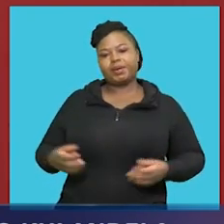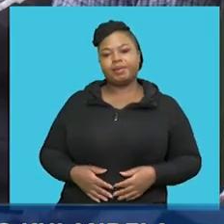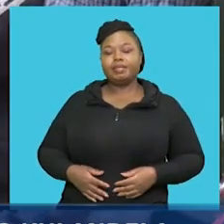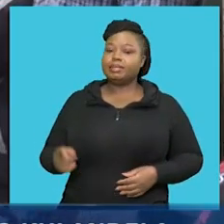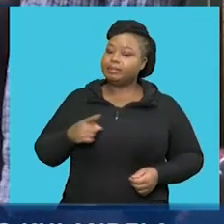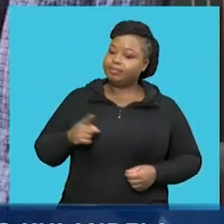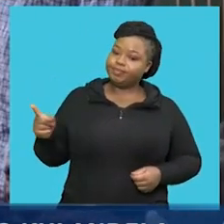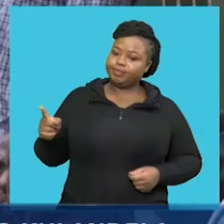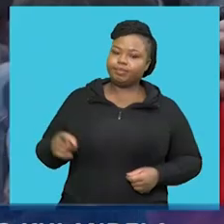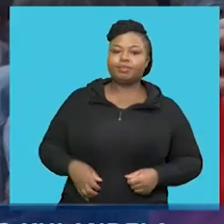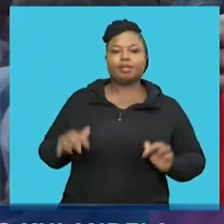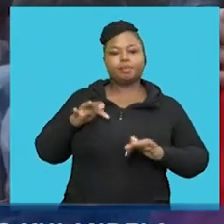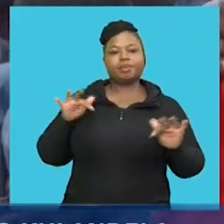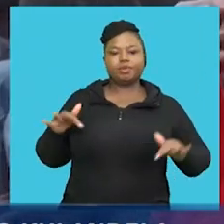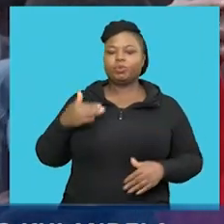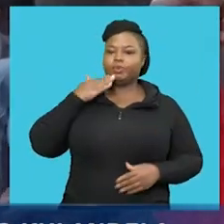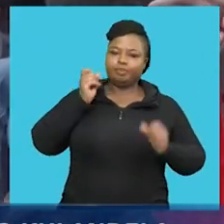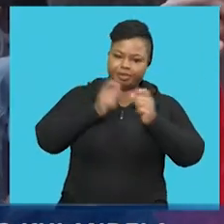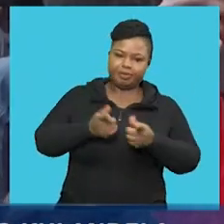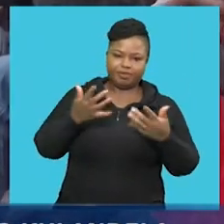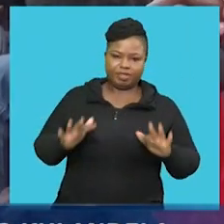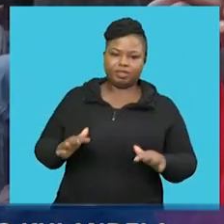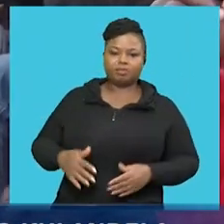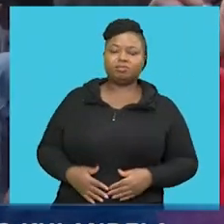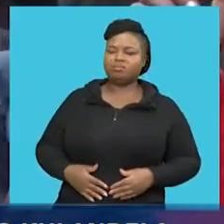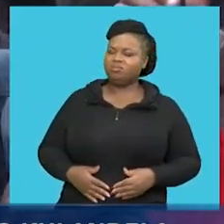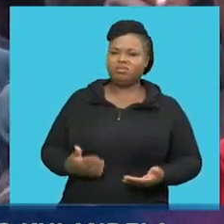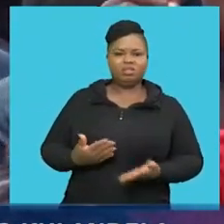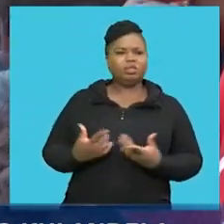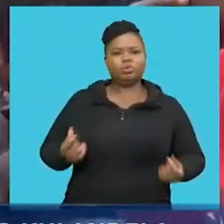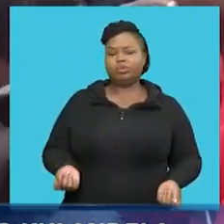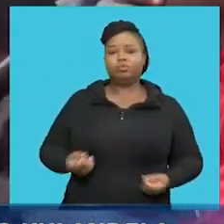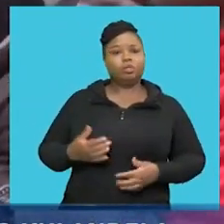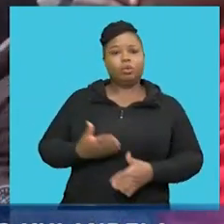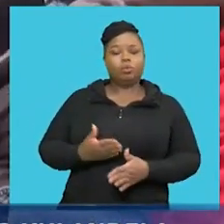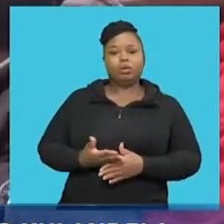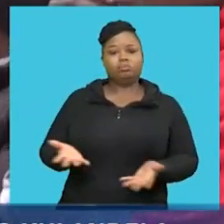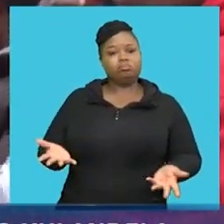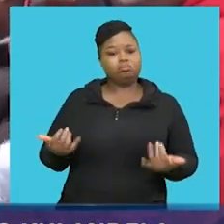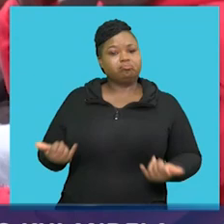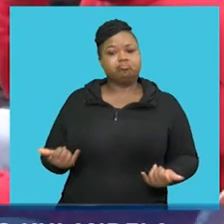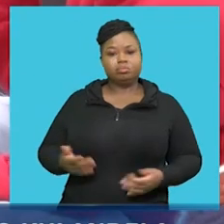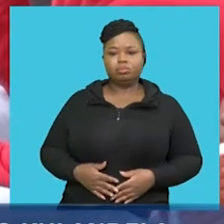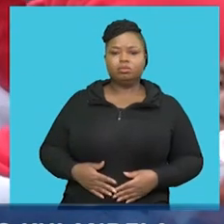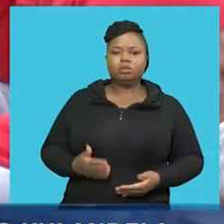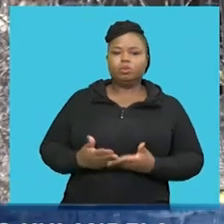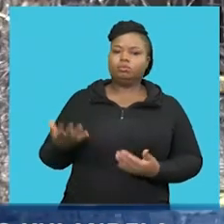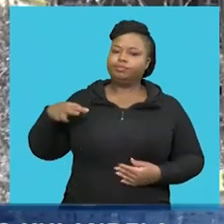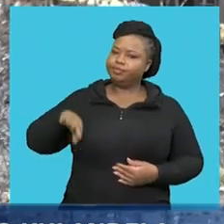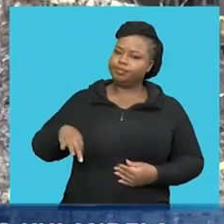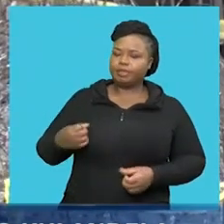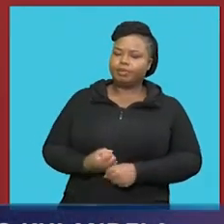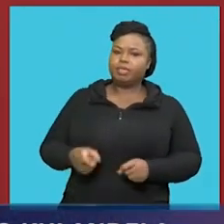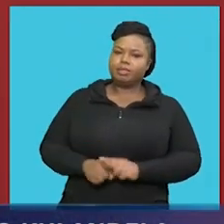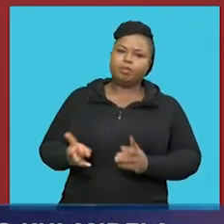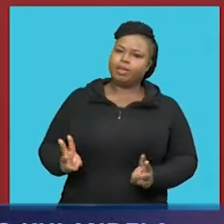they are people that were injured, who can do and who can work today, right? Who can end the living the same way that